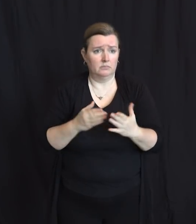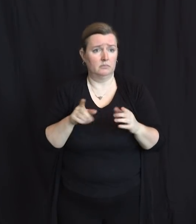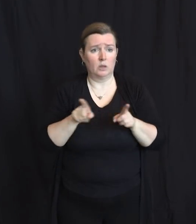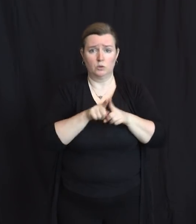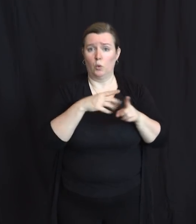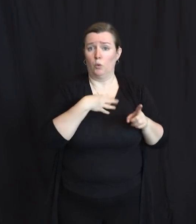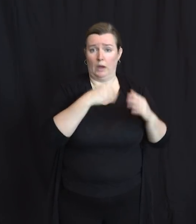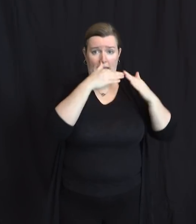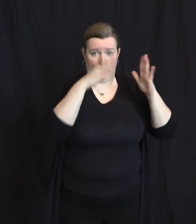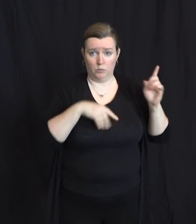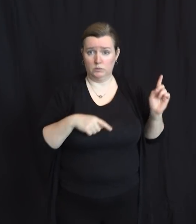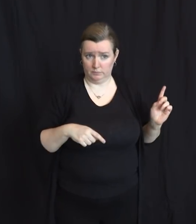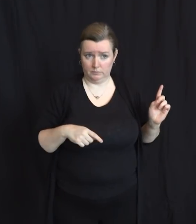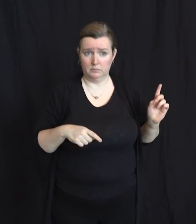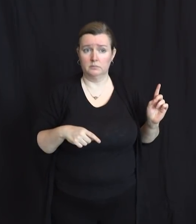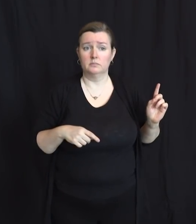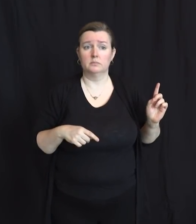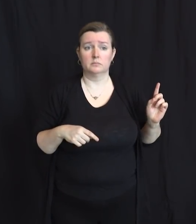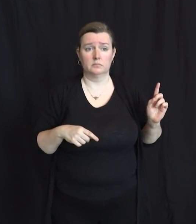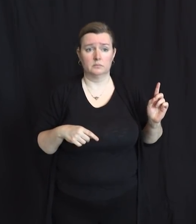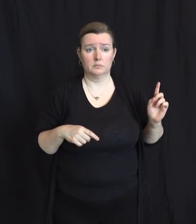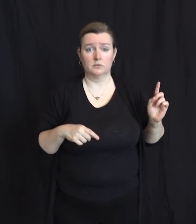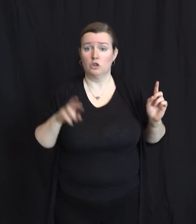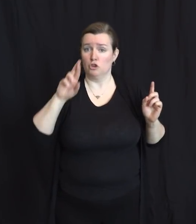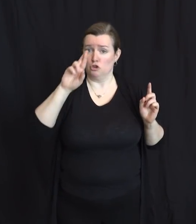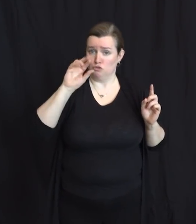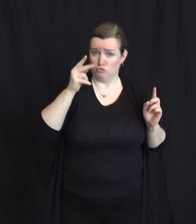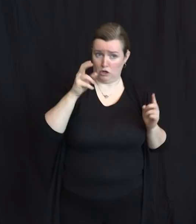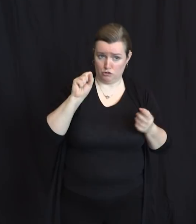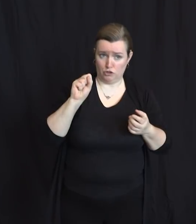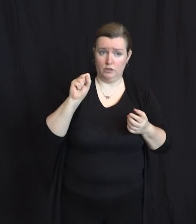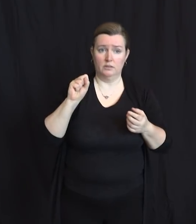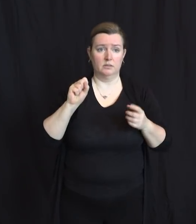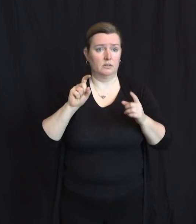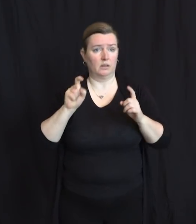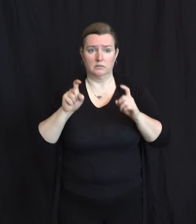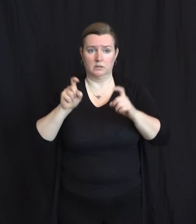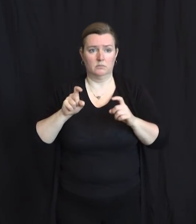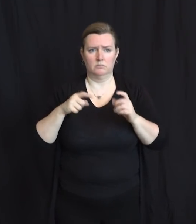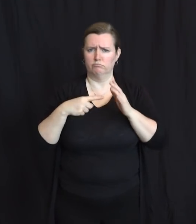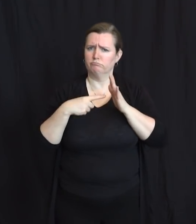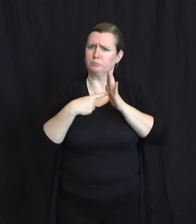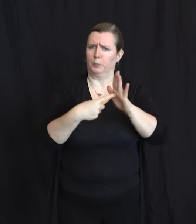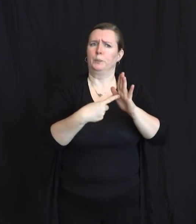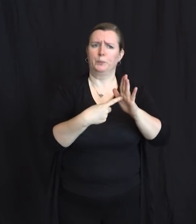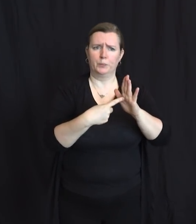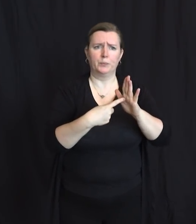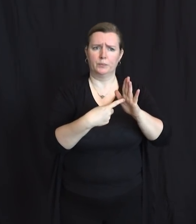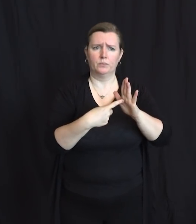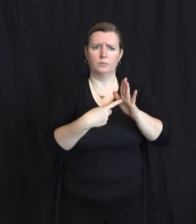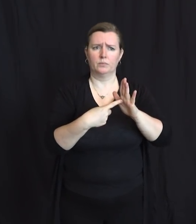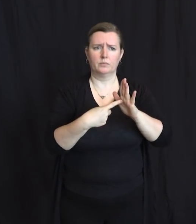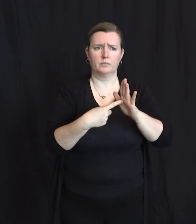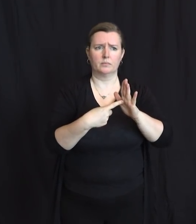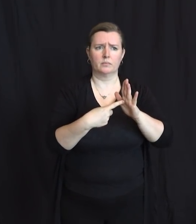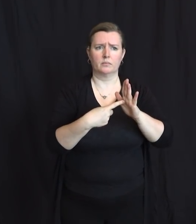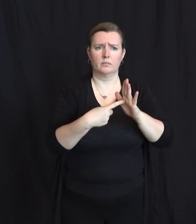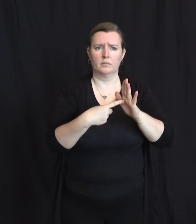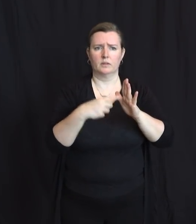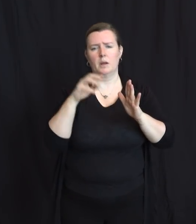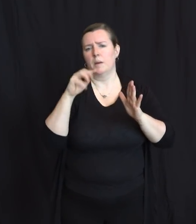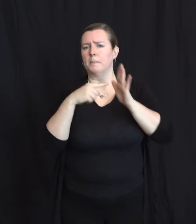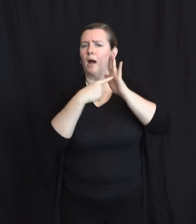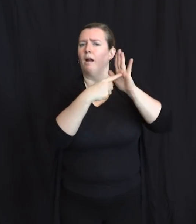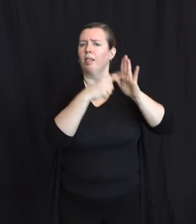Rutgers test protocol is being held up as a model, not just in our state, but nationally. And so with